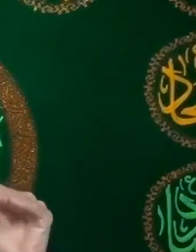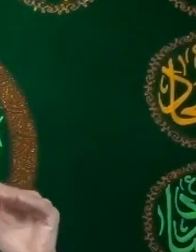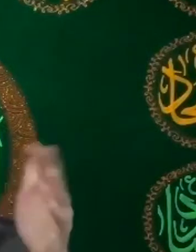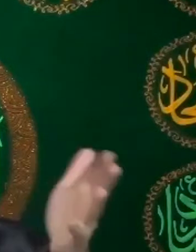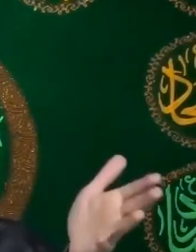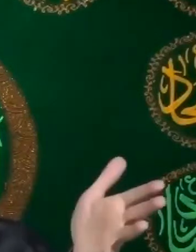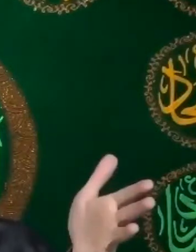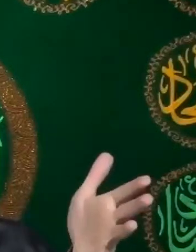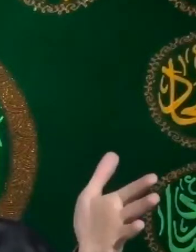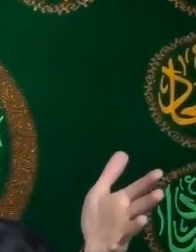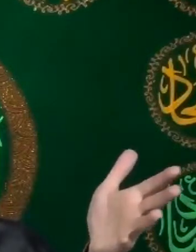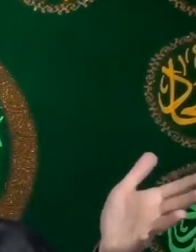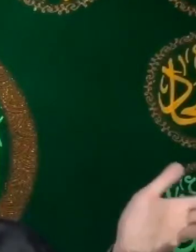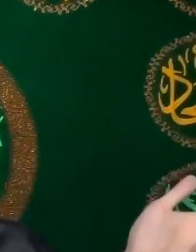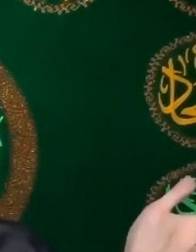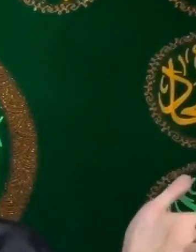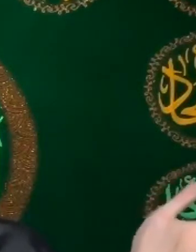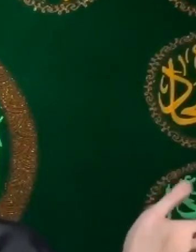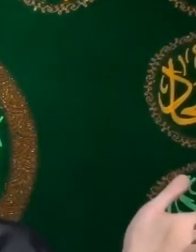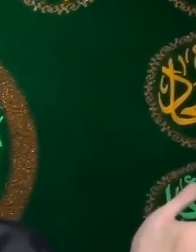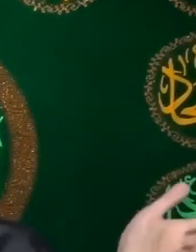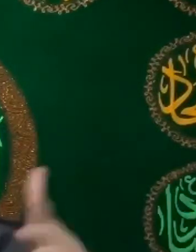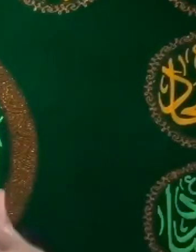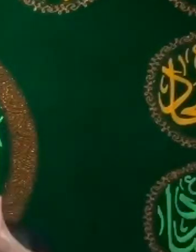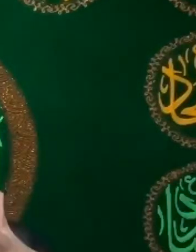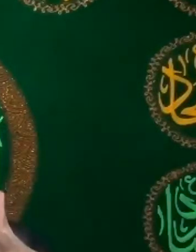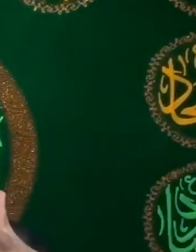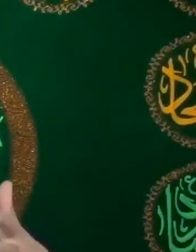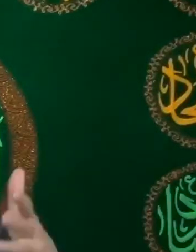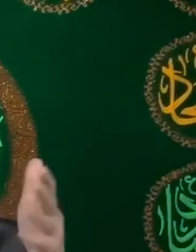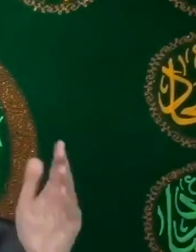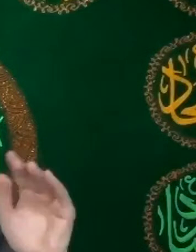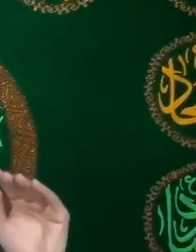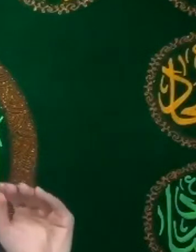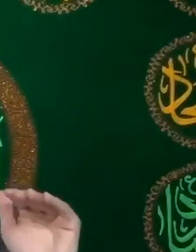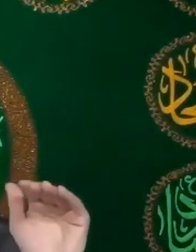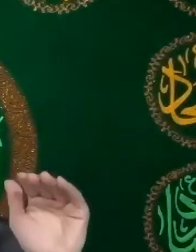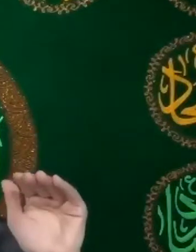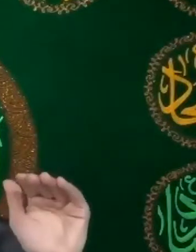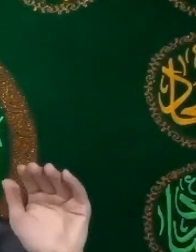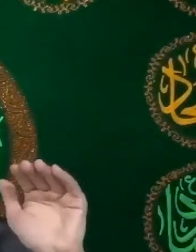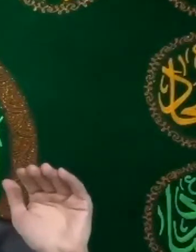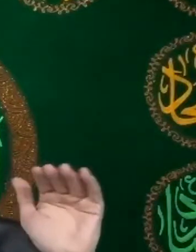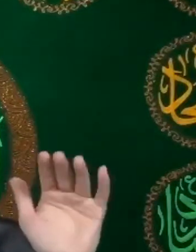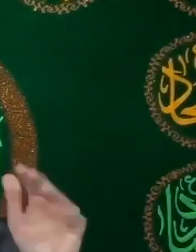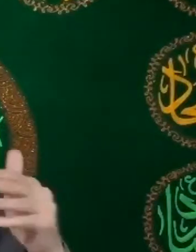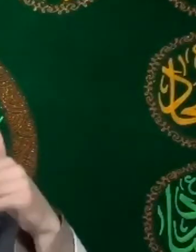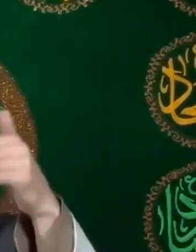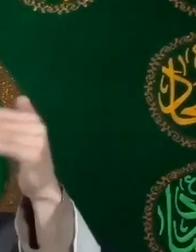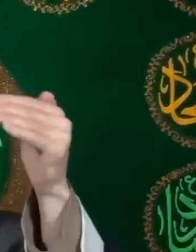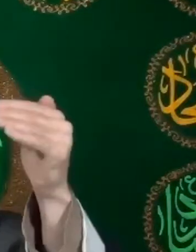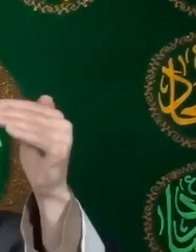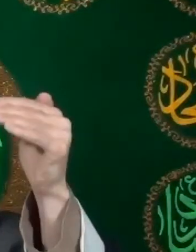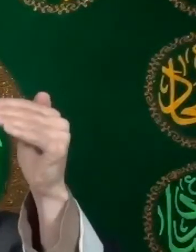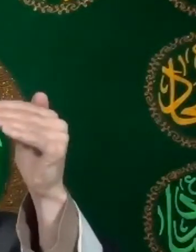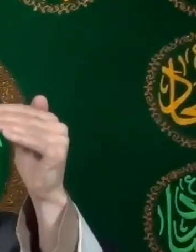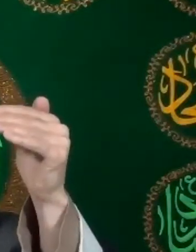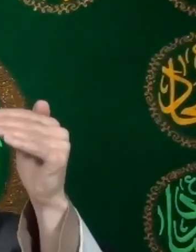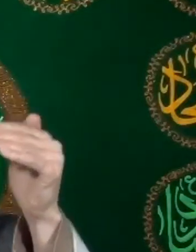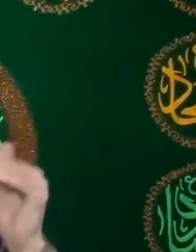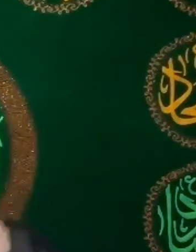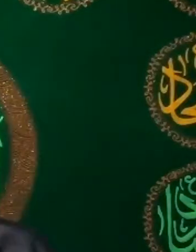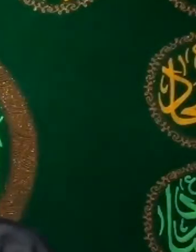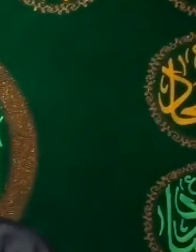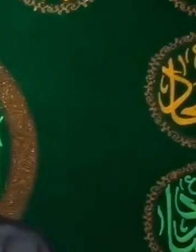less, so that they benefit more from your estate. And if they are, inshallah, well off, then up to the maximum